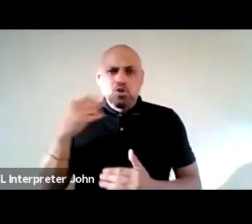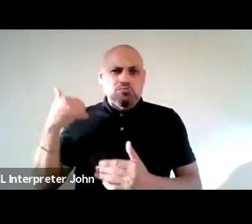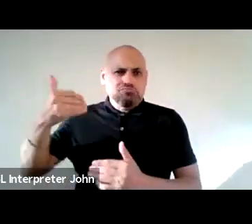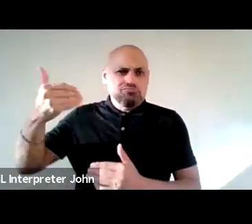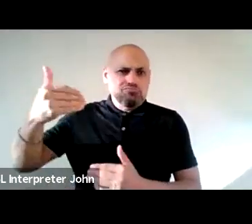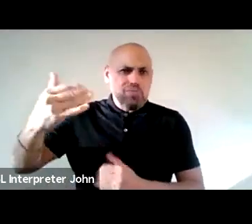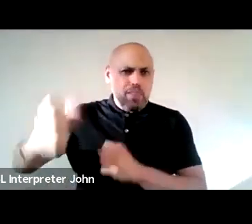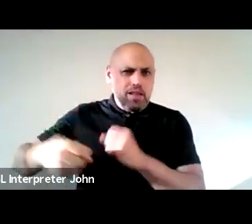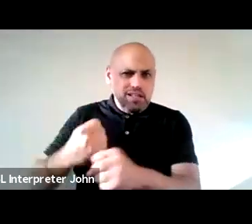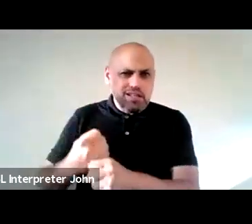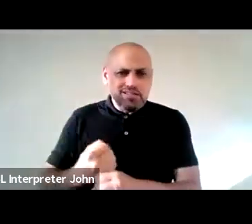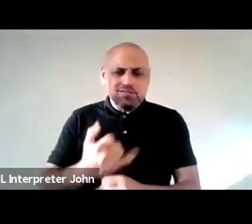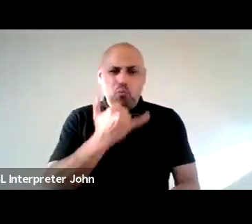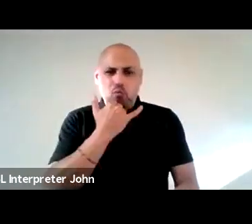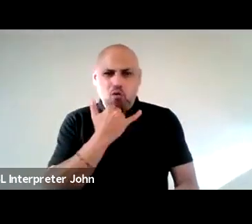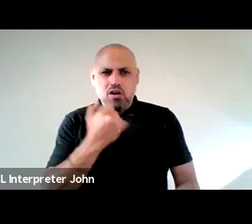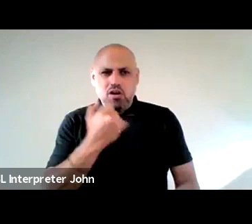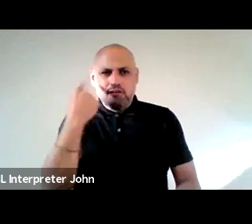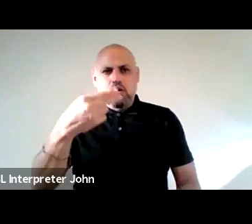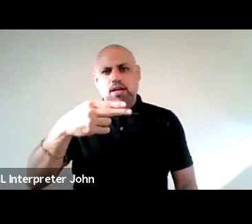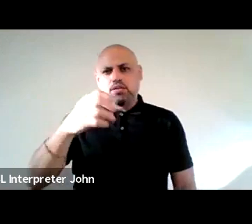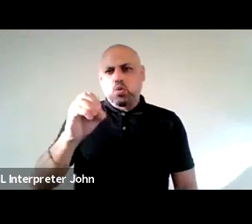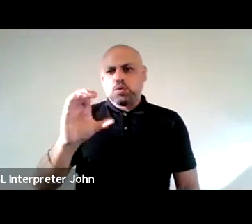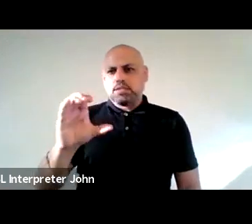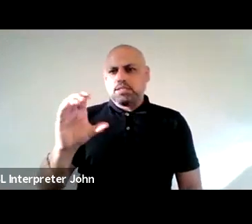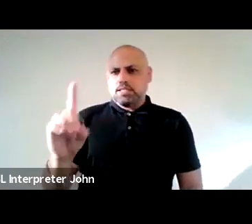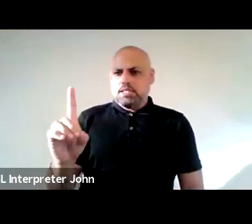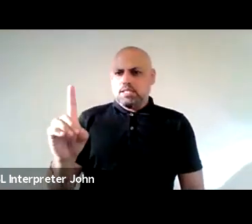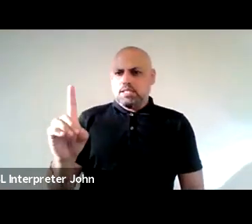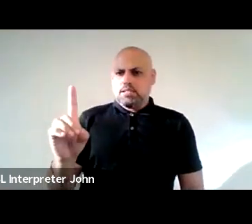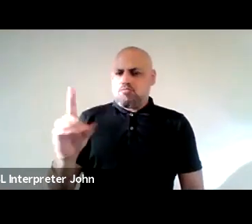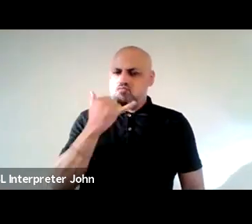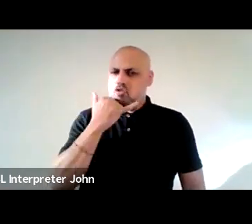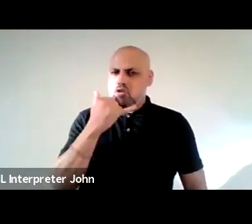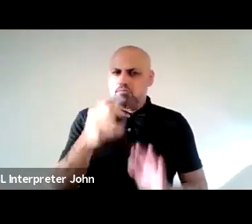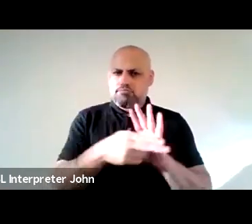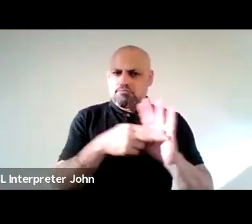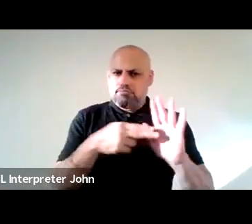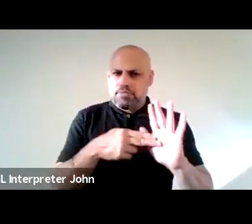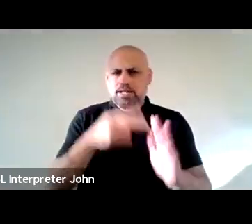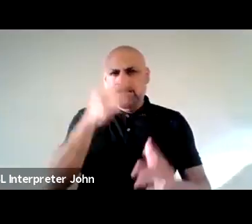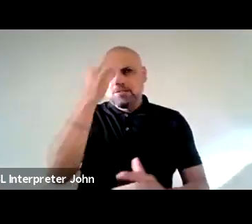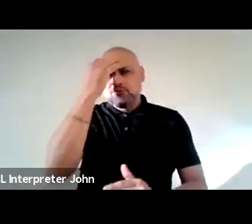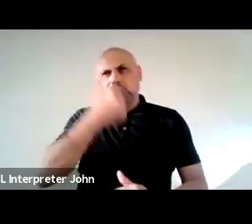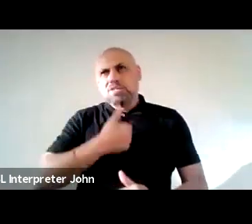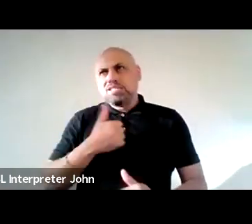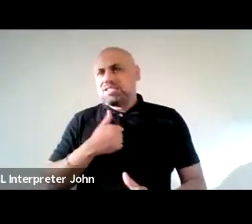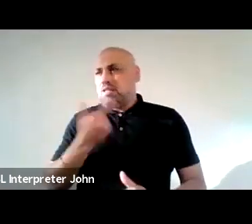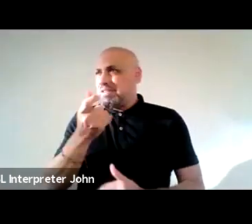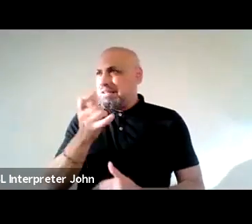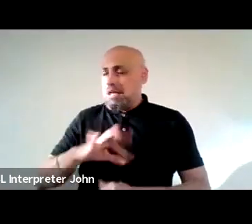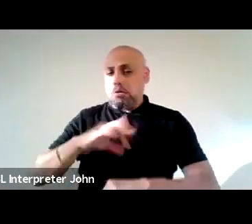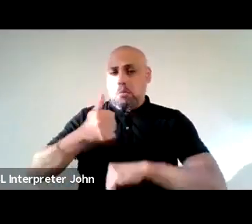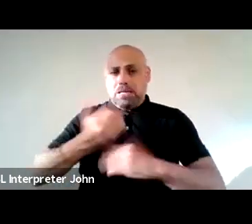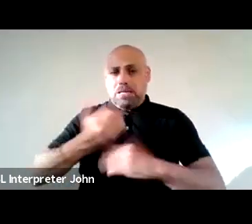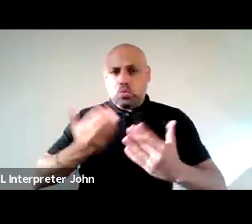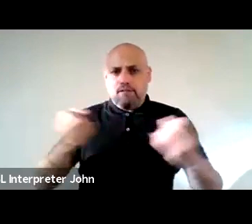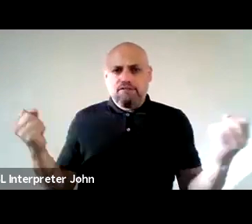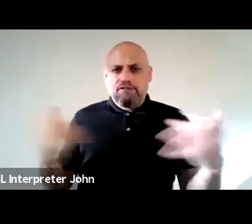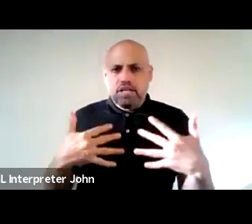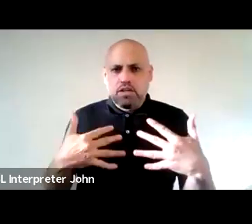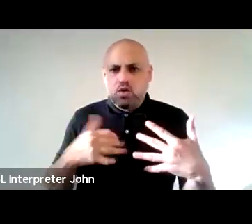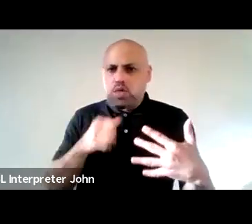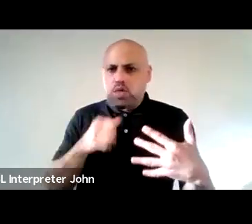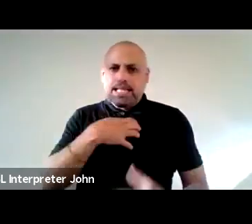but incorrect for HOCD. The thought of being gay was based in fear, not